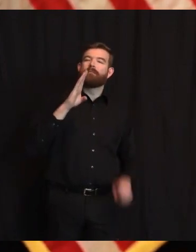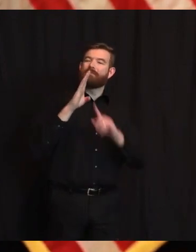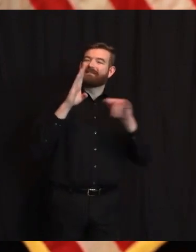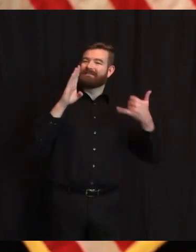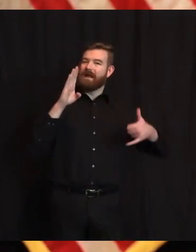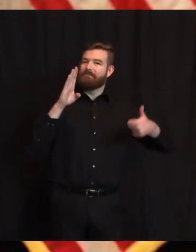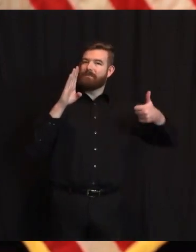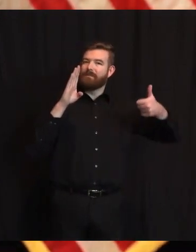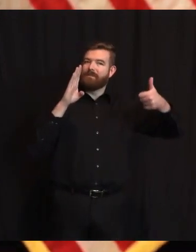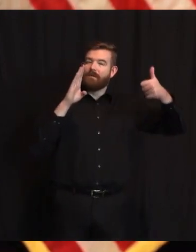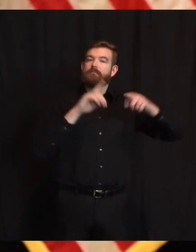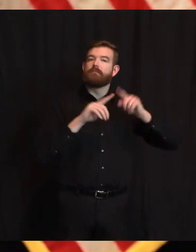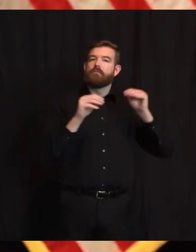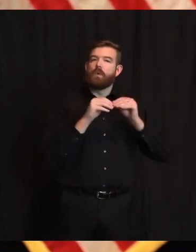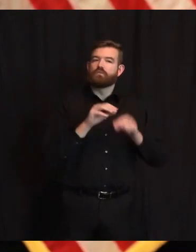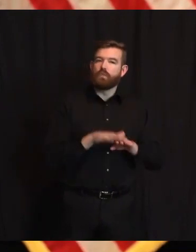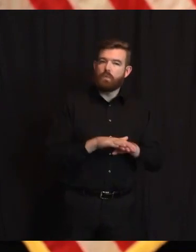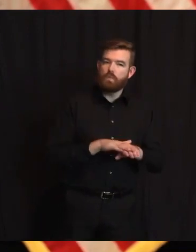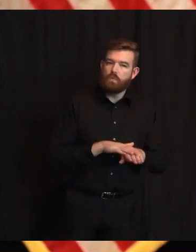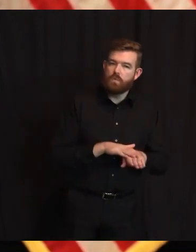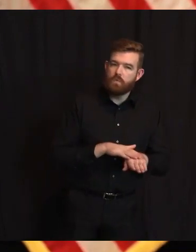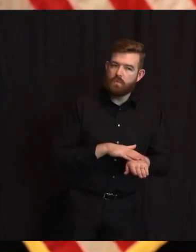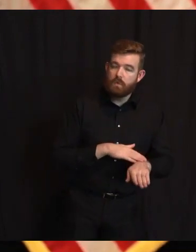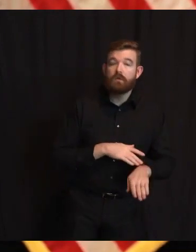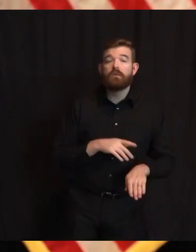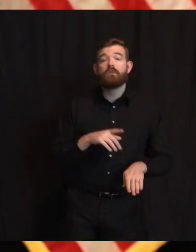410,000 tests have been performed in the state.